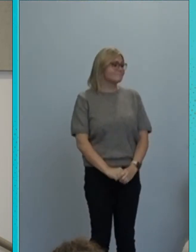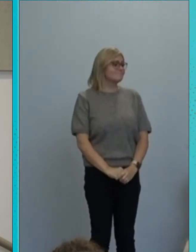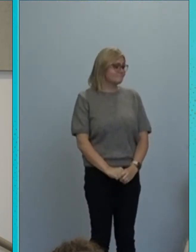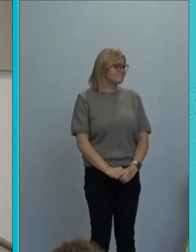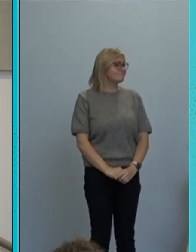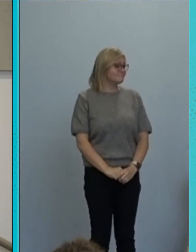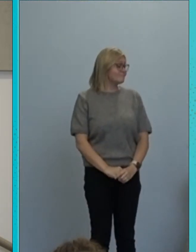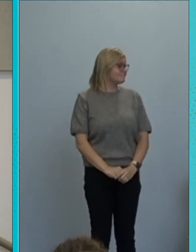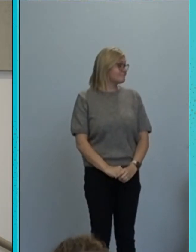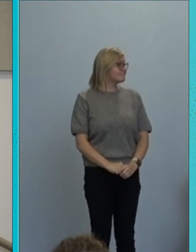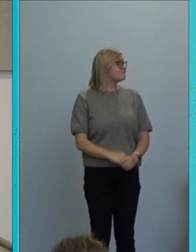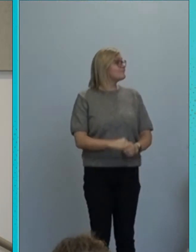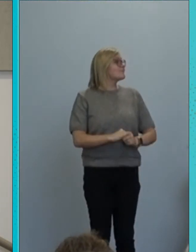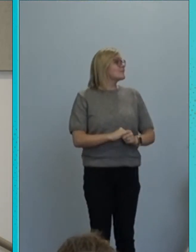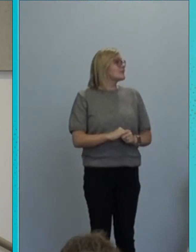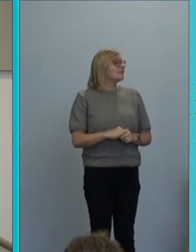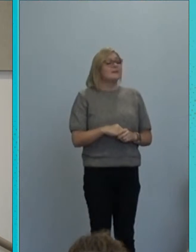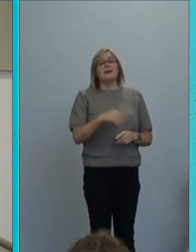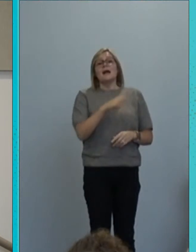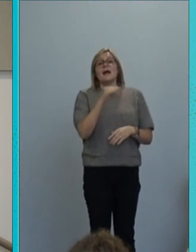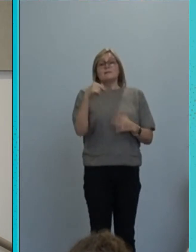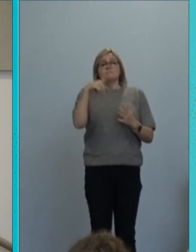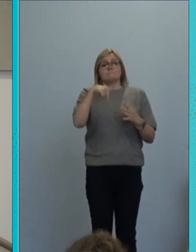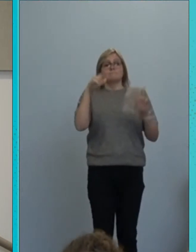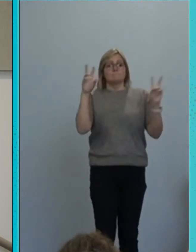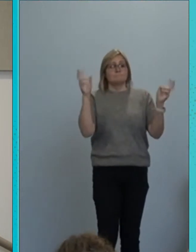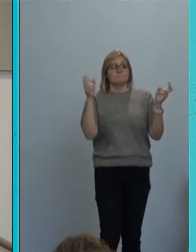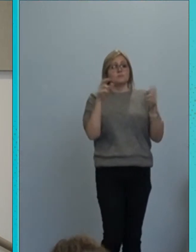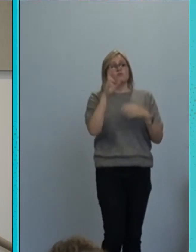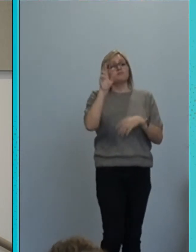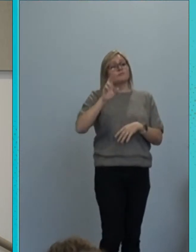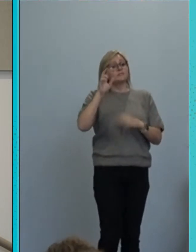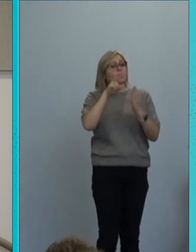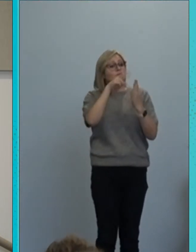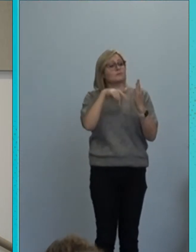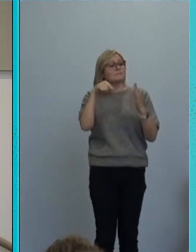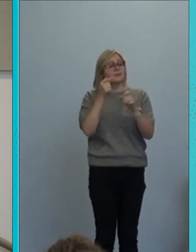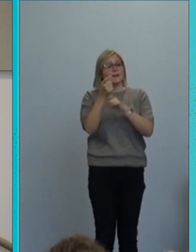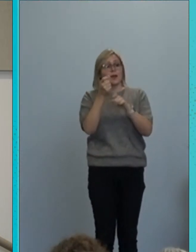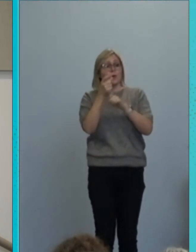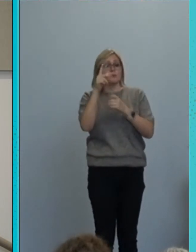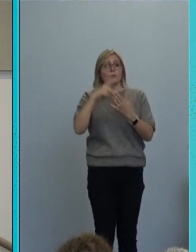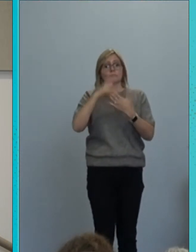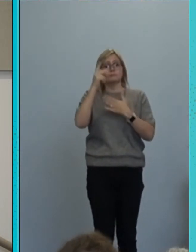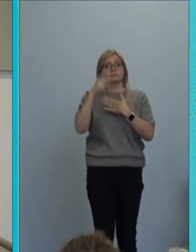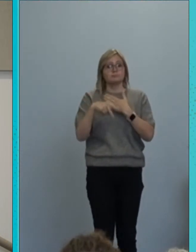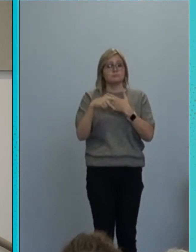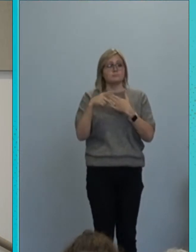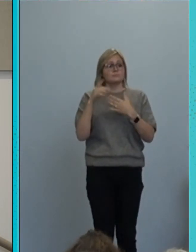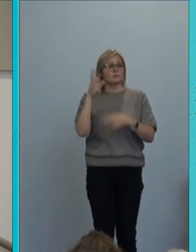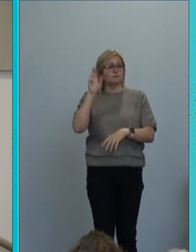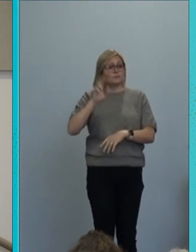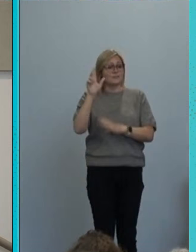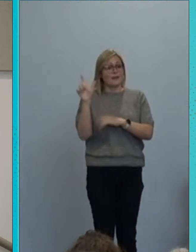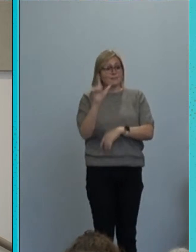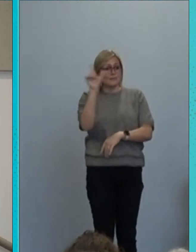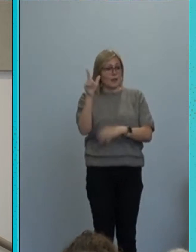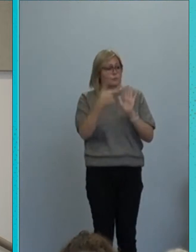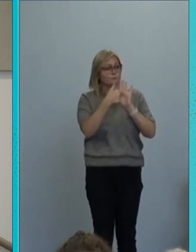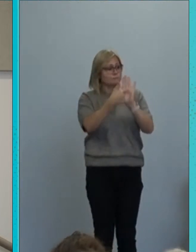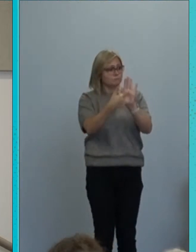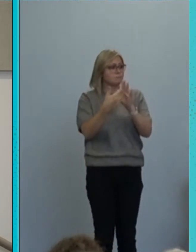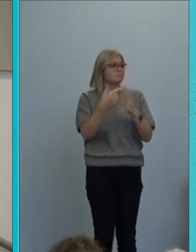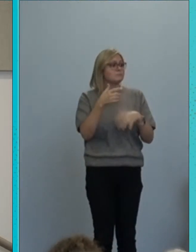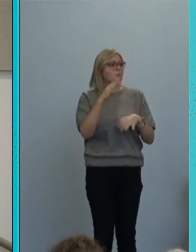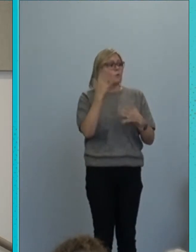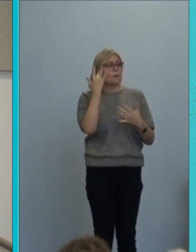And a little bit about Riverside Reads. This is an annual program hosted by the Riverside Public Library to